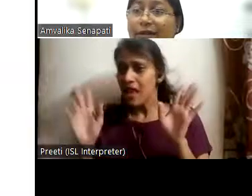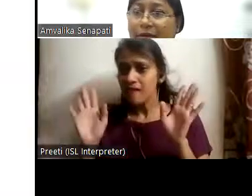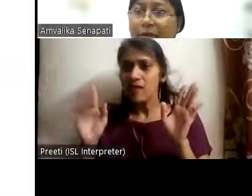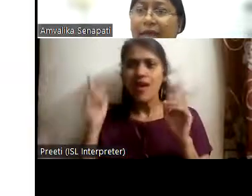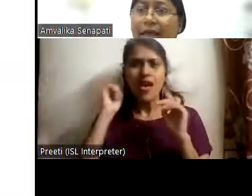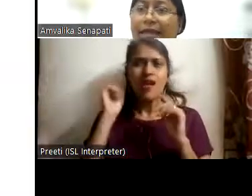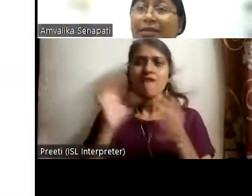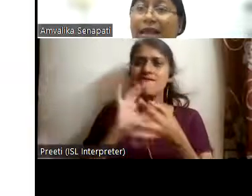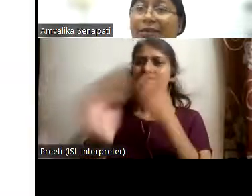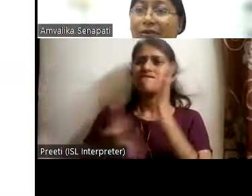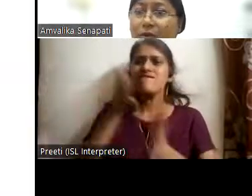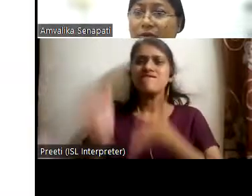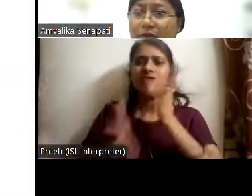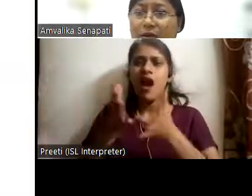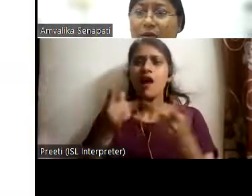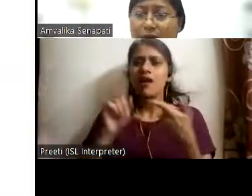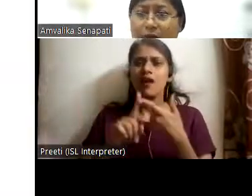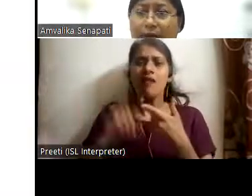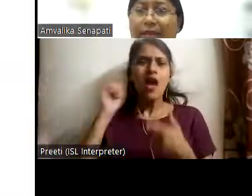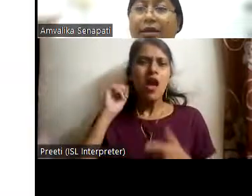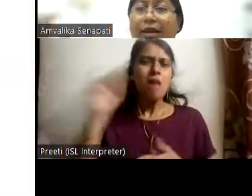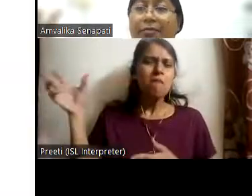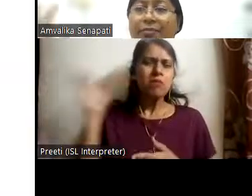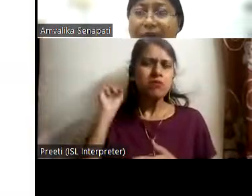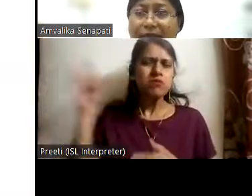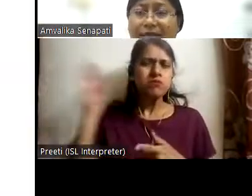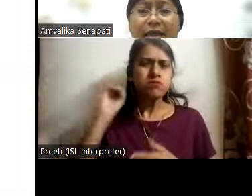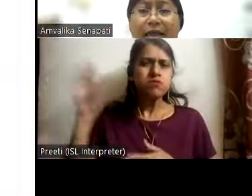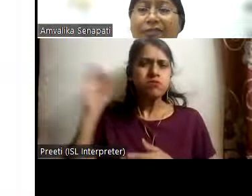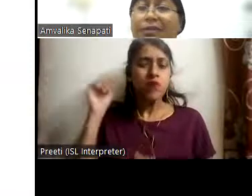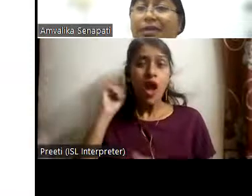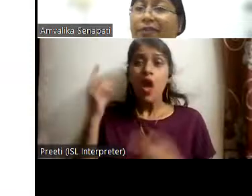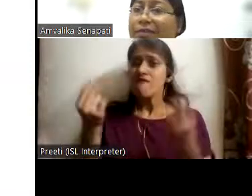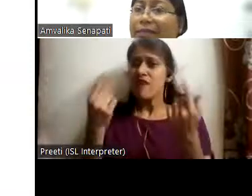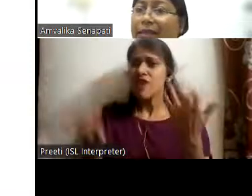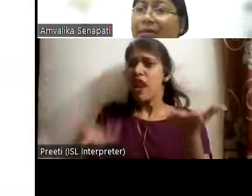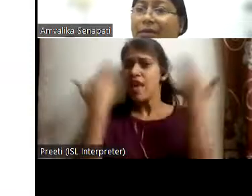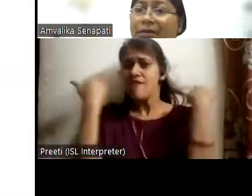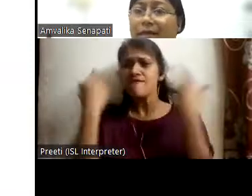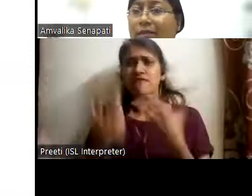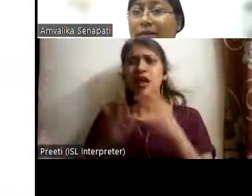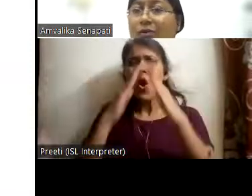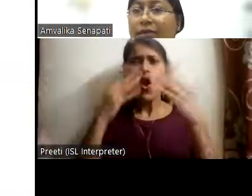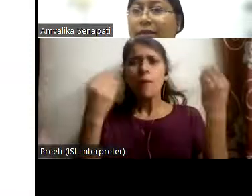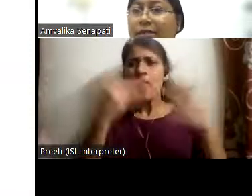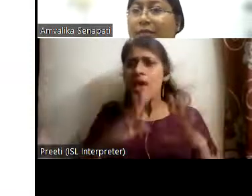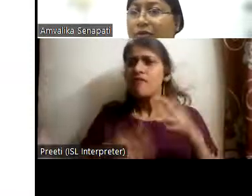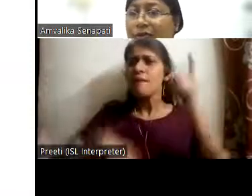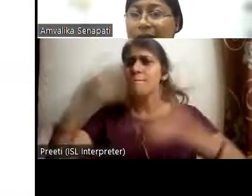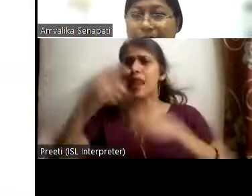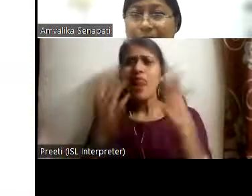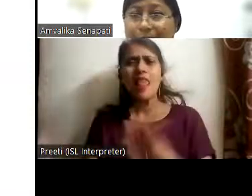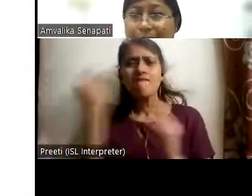a fire and the siren goes, and the alarm rings, everybody leaves the building because they know that they are